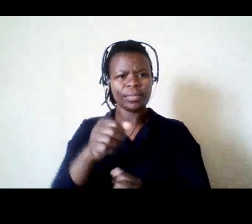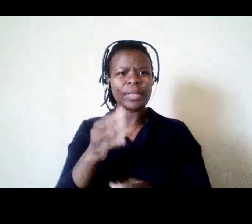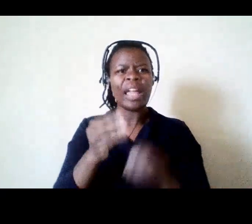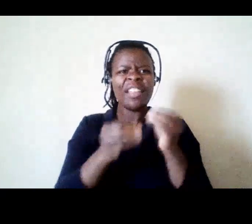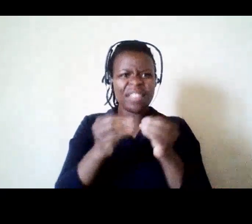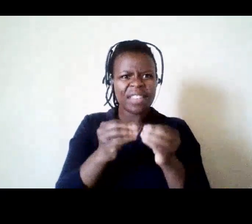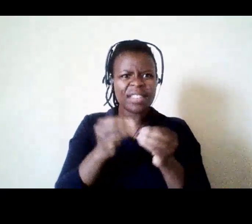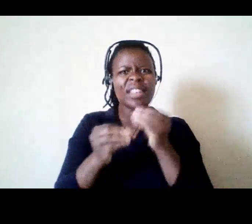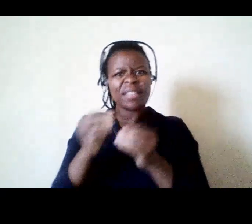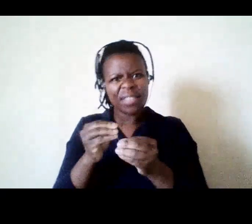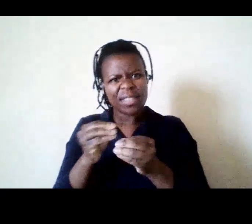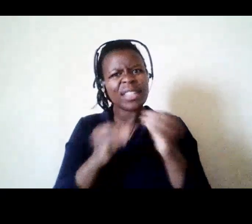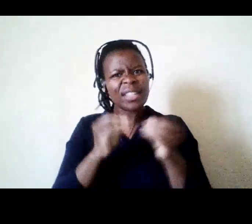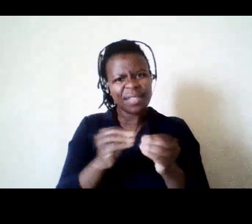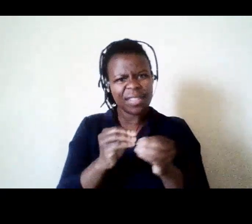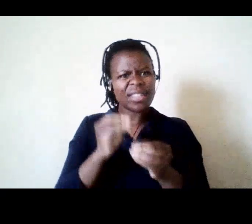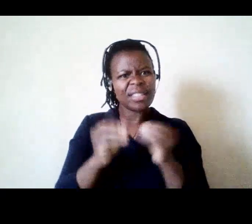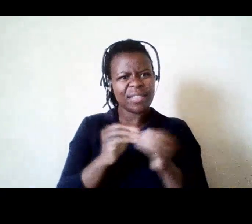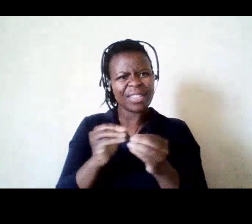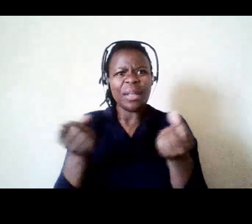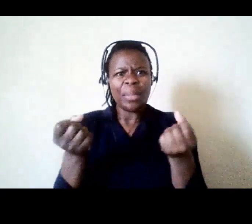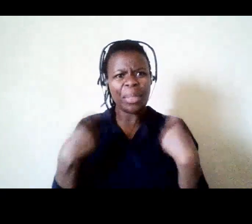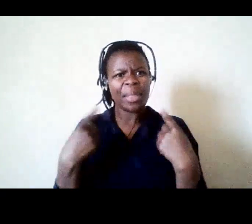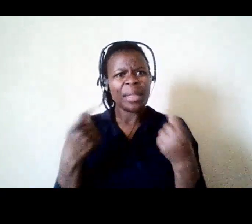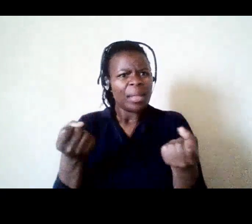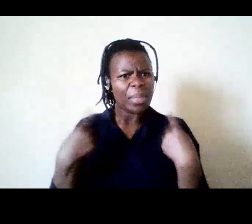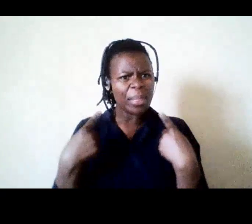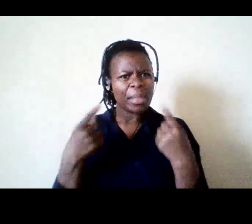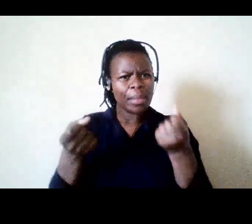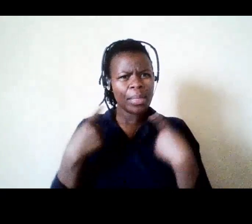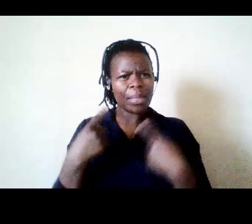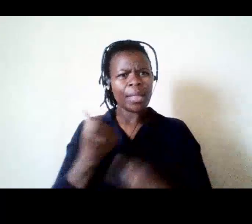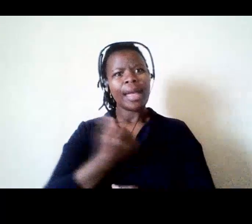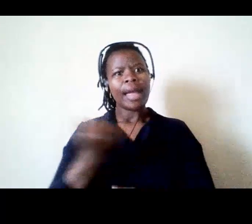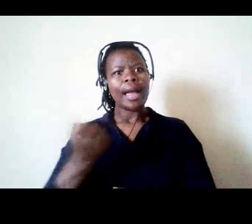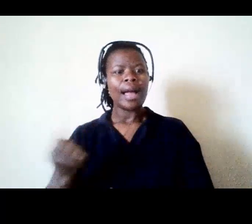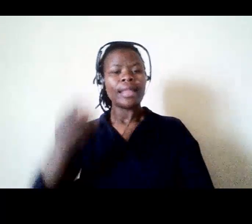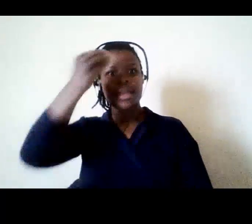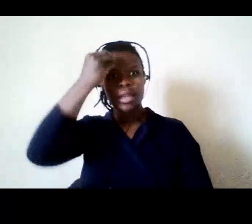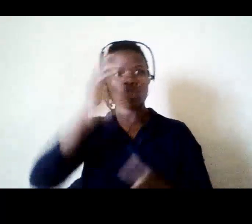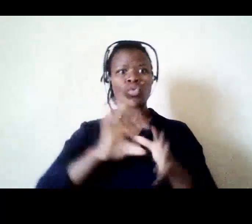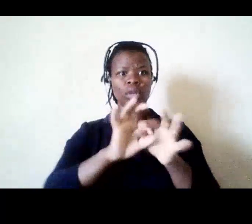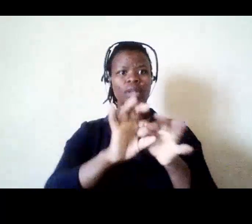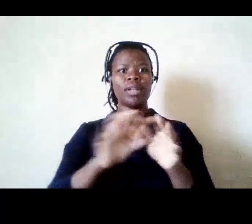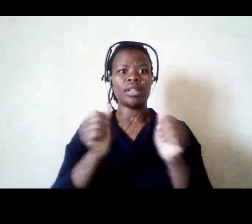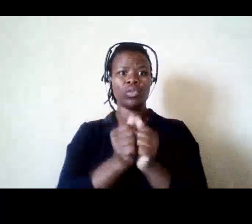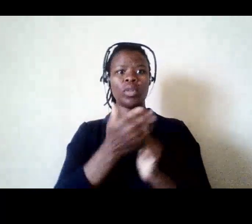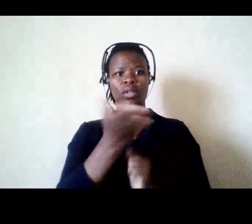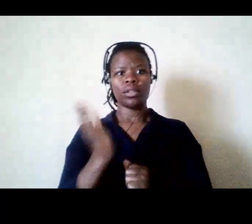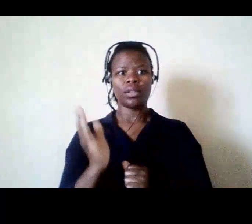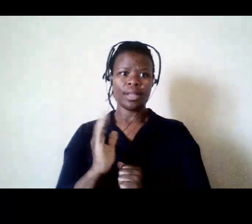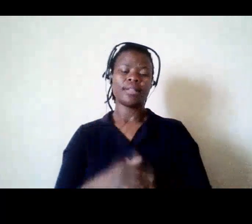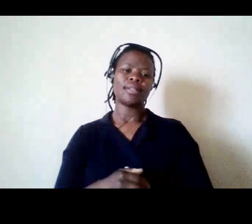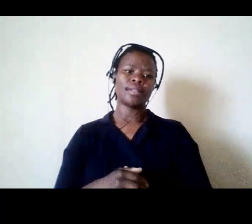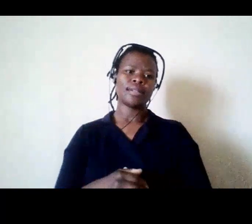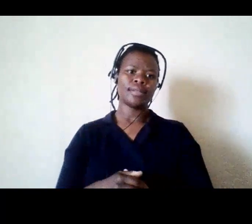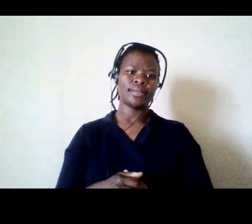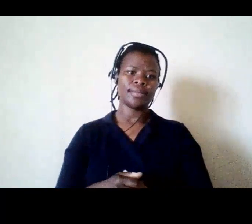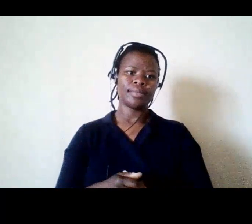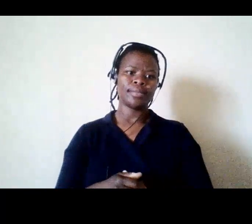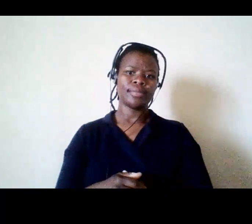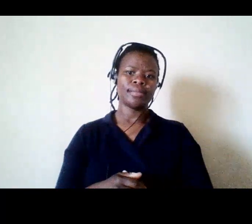not understanding the other issues related to that. And so I think maybe that's why Judy said